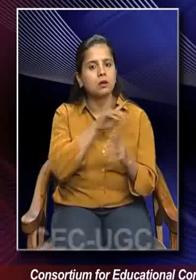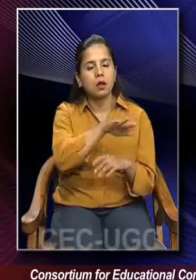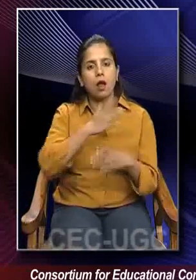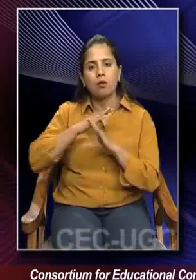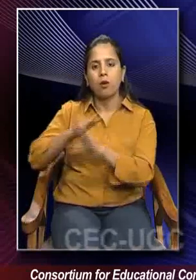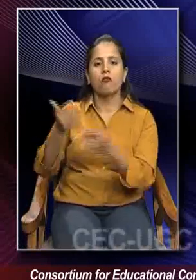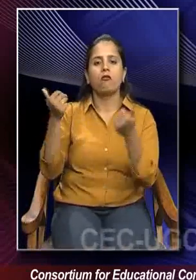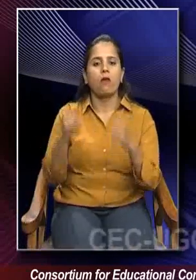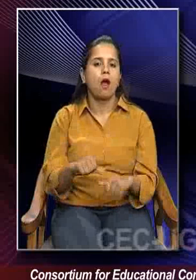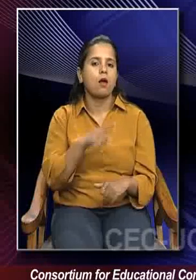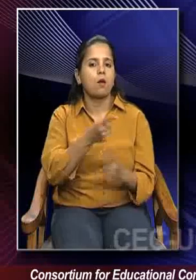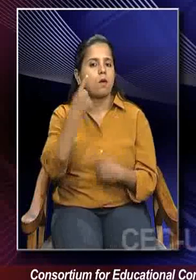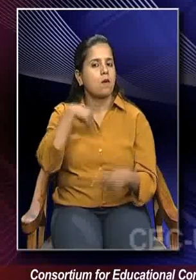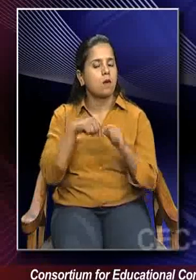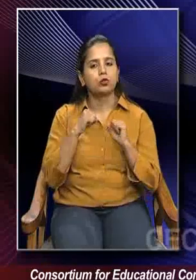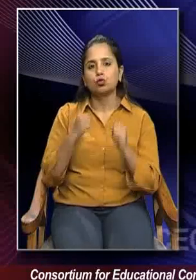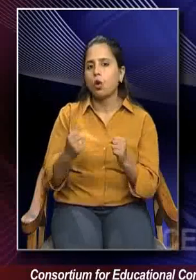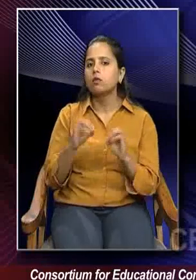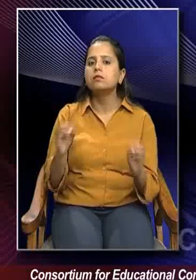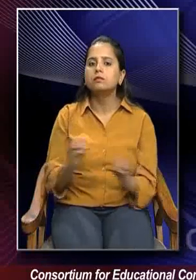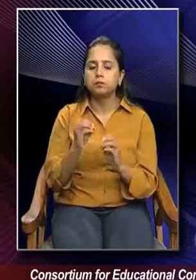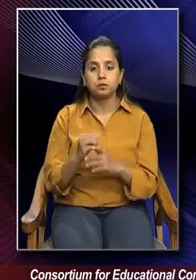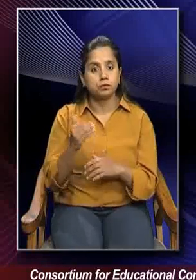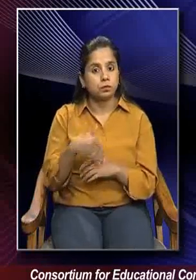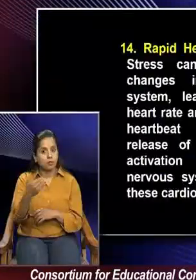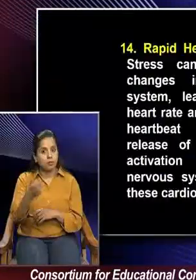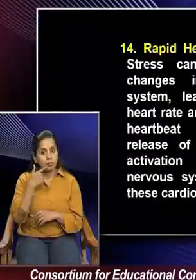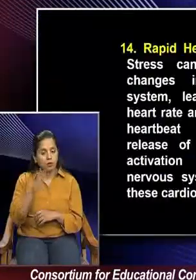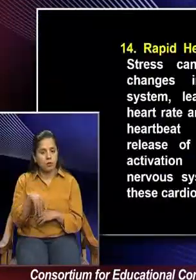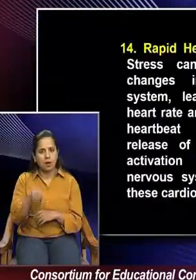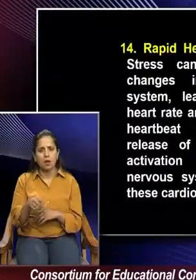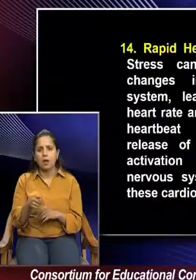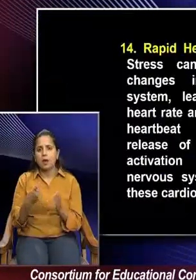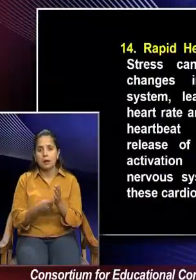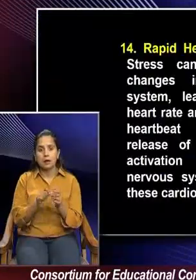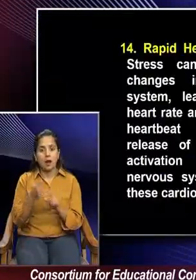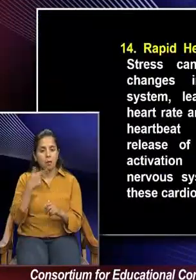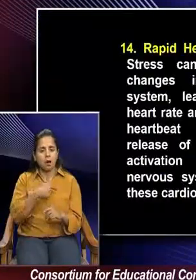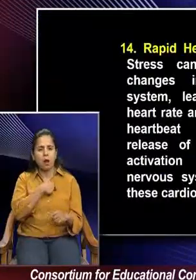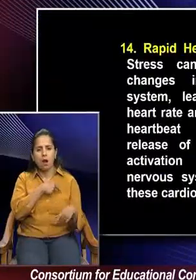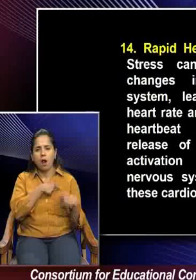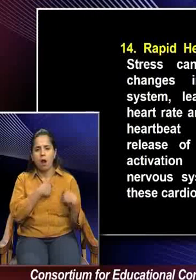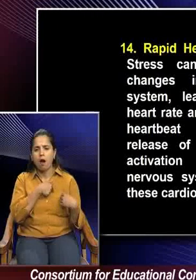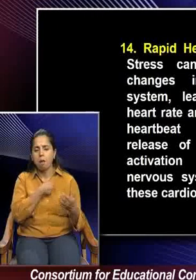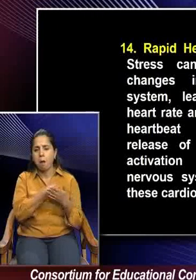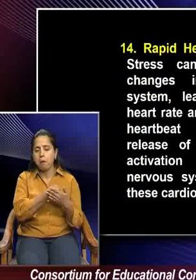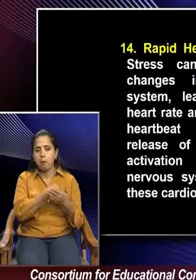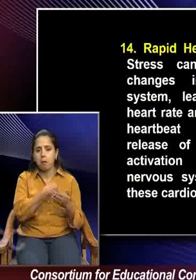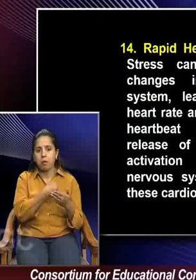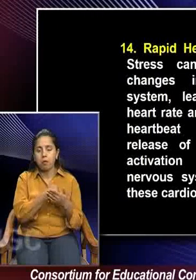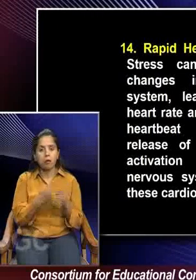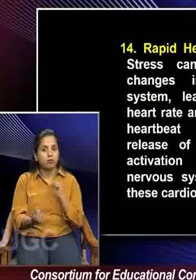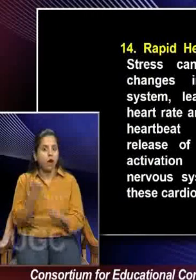of illness. Next is your rapid heart beat. The stress